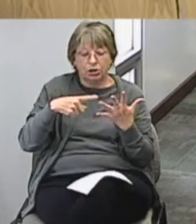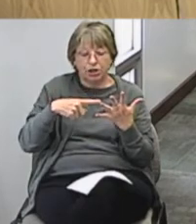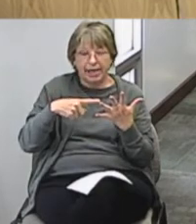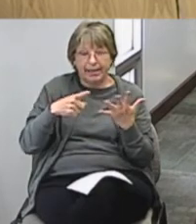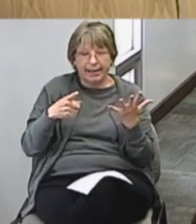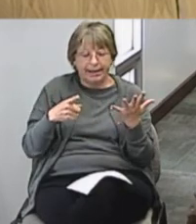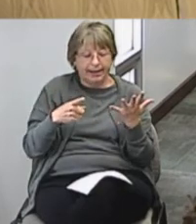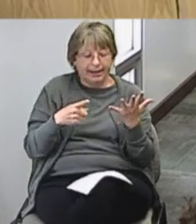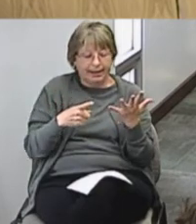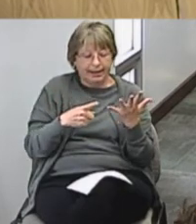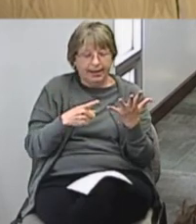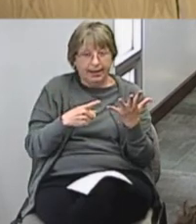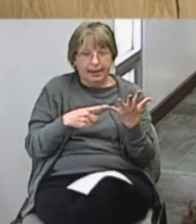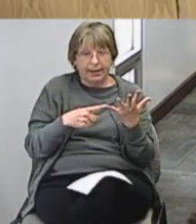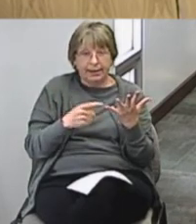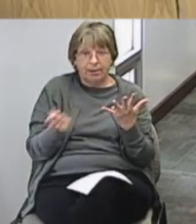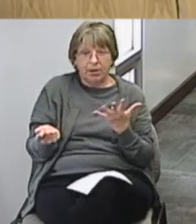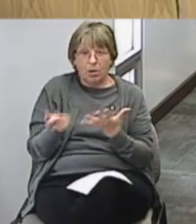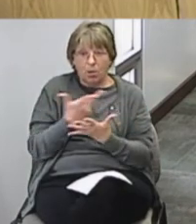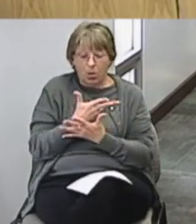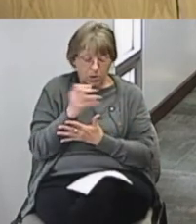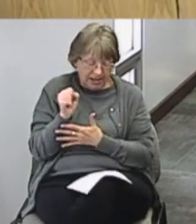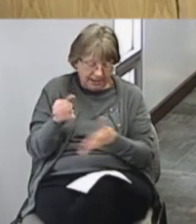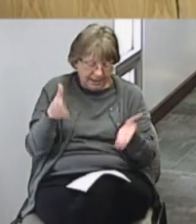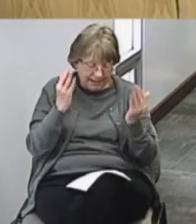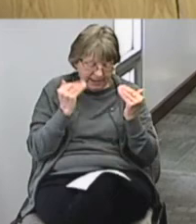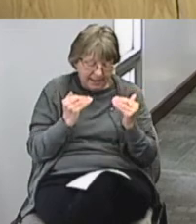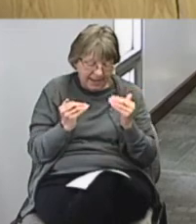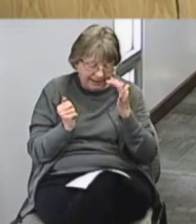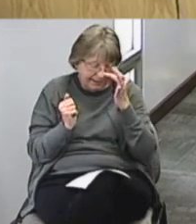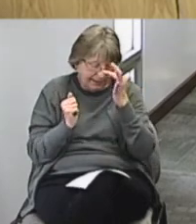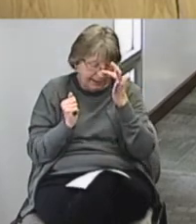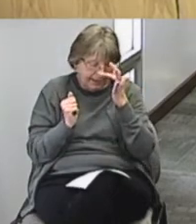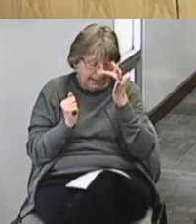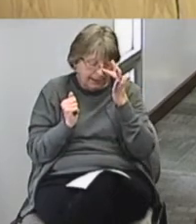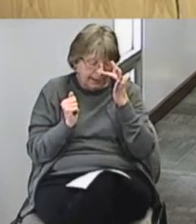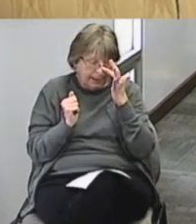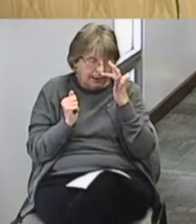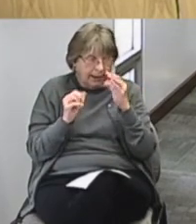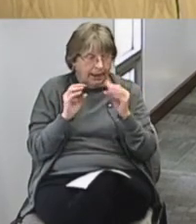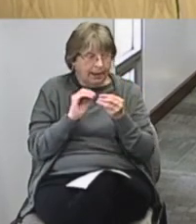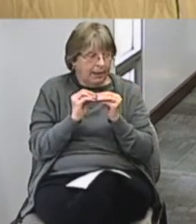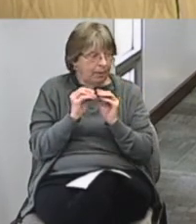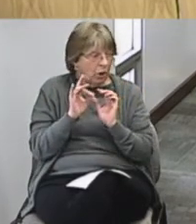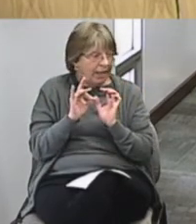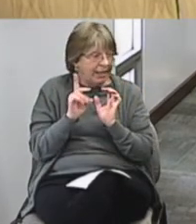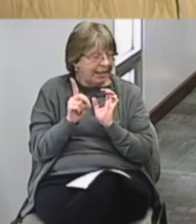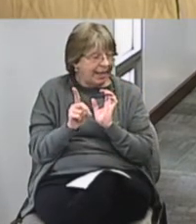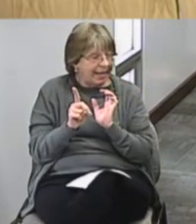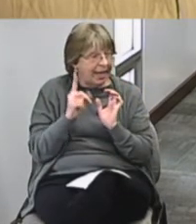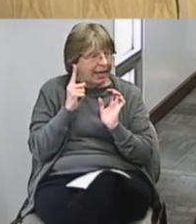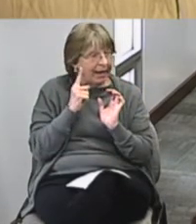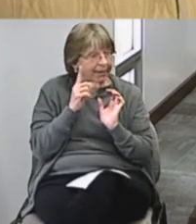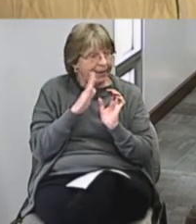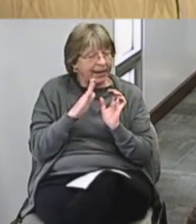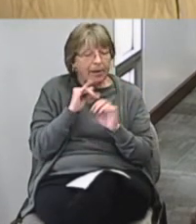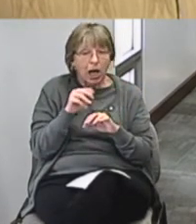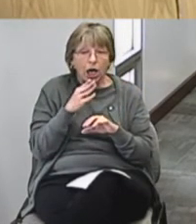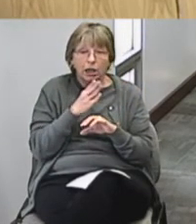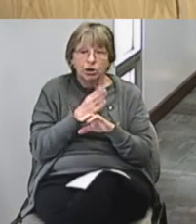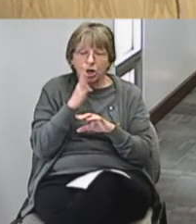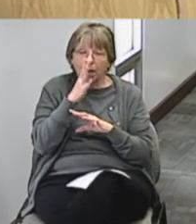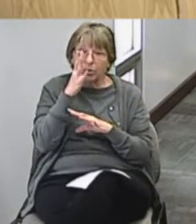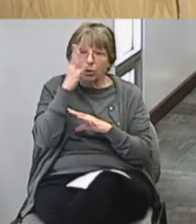Yes. Pyrus de Carvalho? Yes. Inskeep. Yes. Next item, please. Item 8D, consider job creation